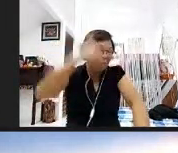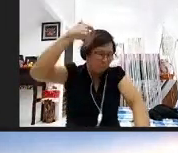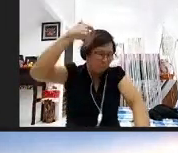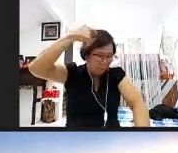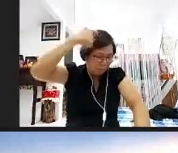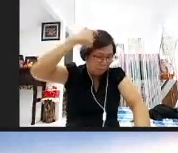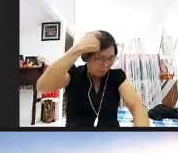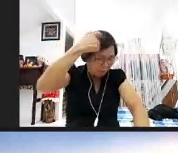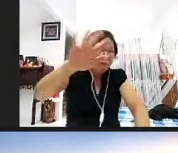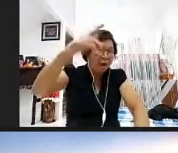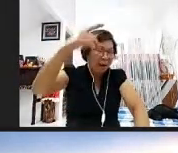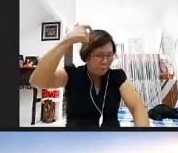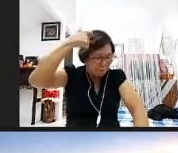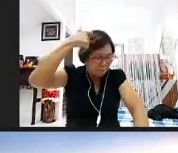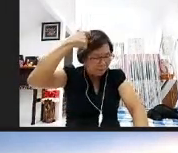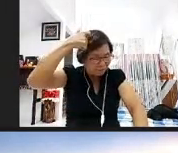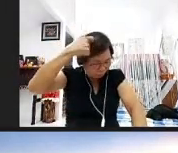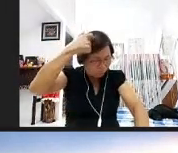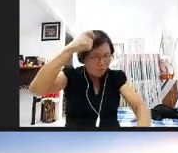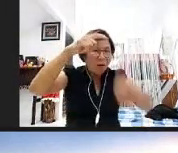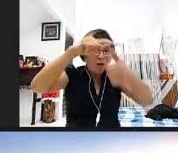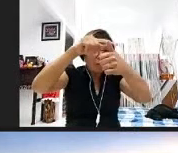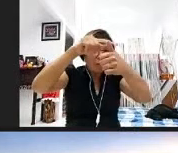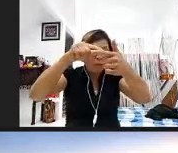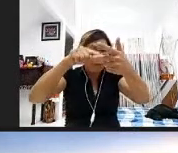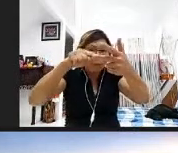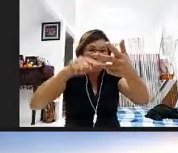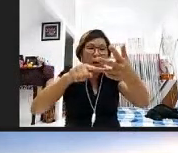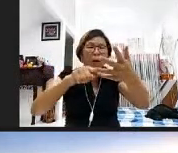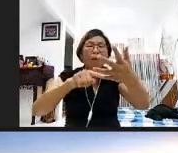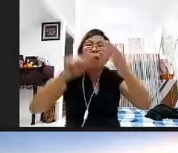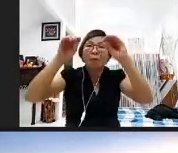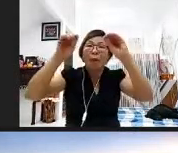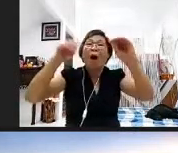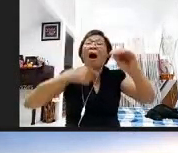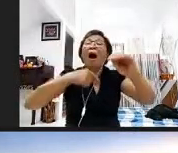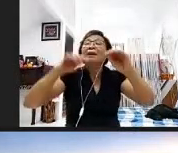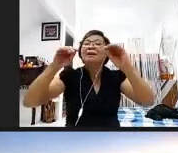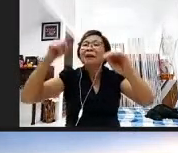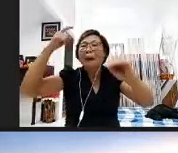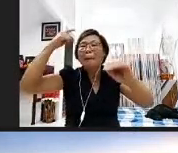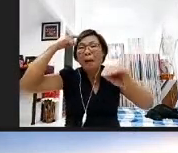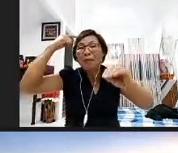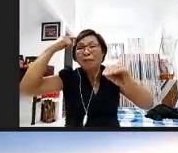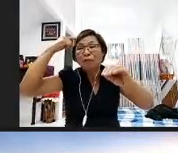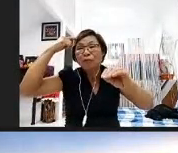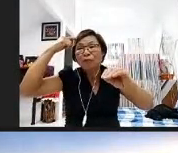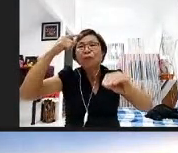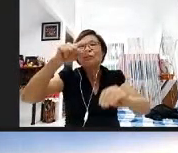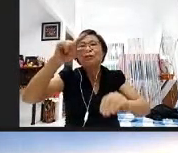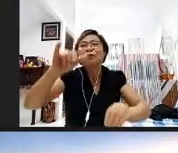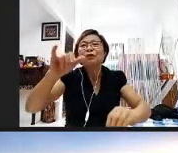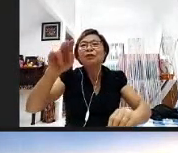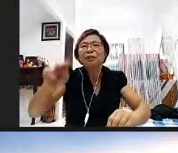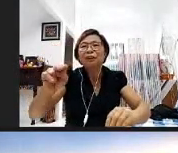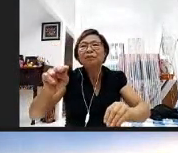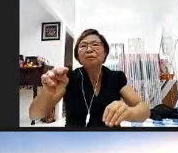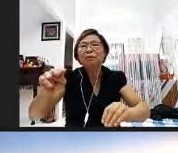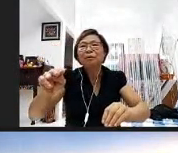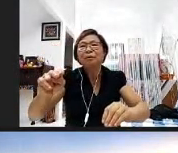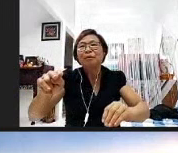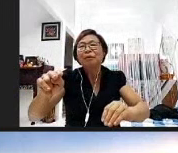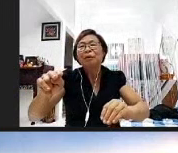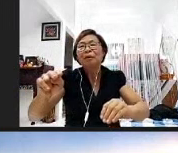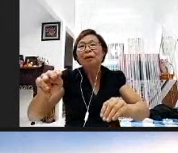5 mental vaccine. This is something I teach in the Mindful Gym program. So I call it the 5 mindful vitamin, which are the 5 mental